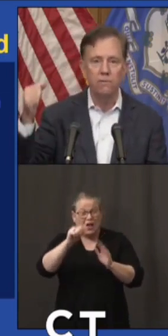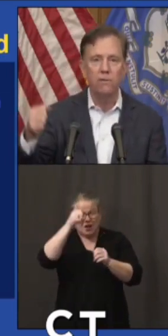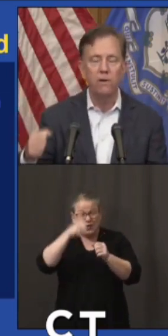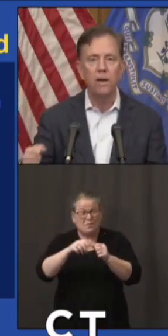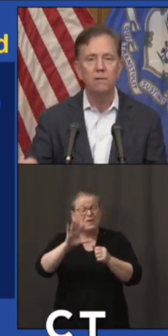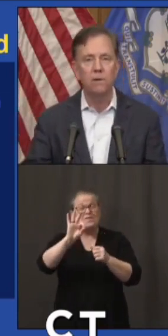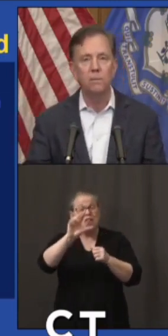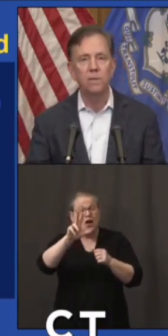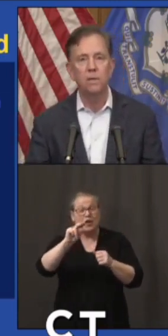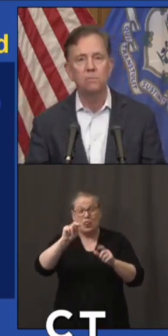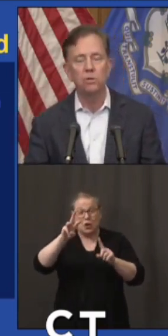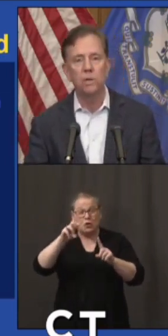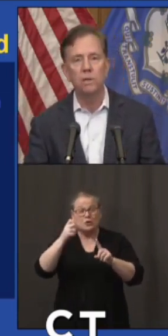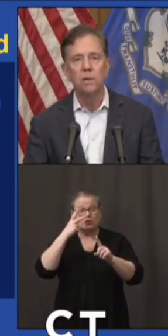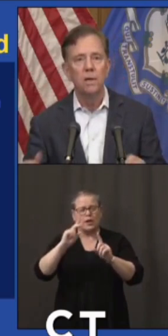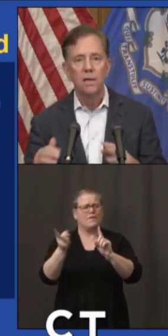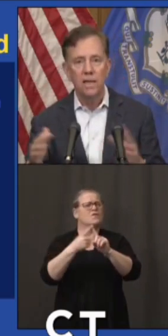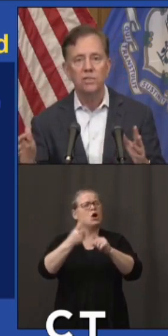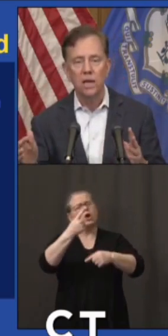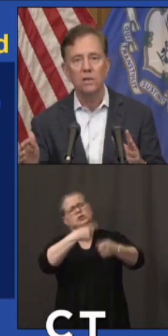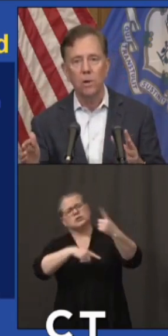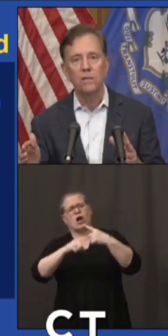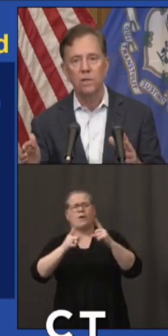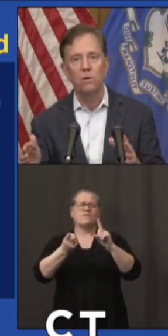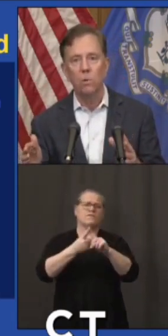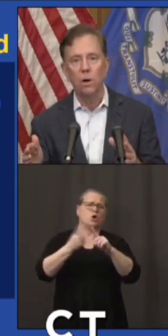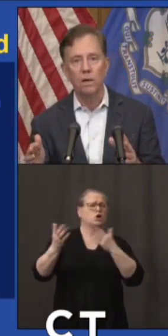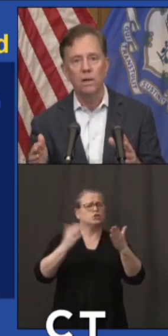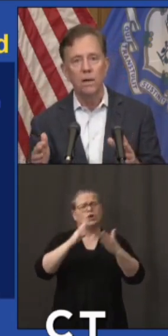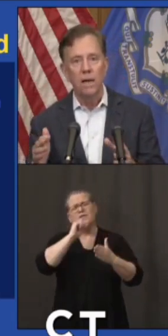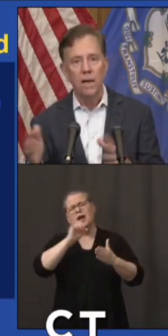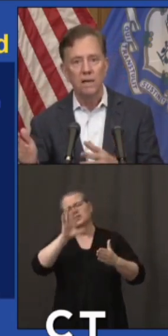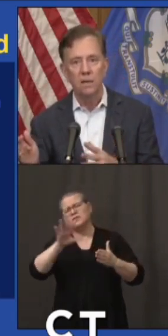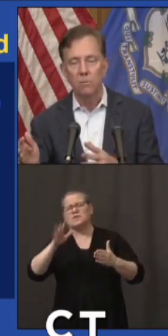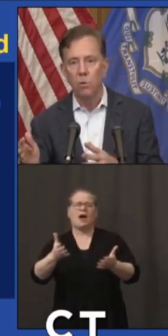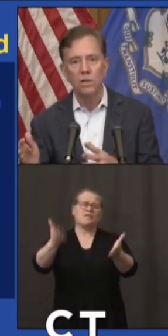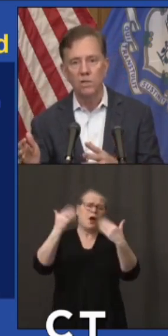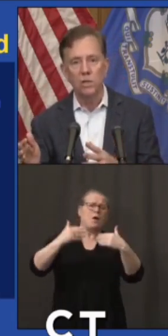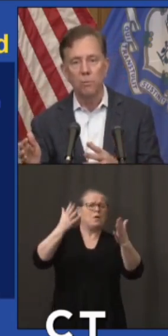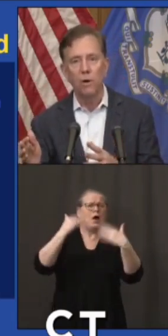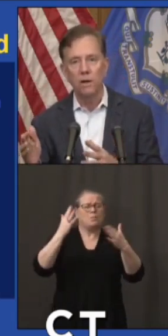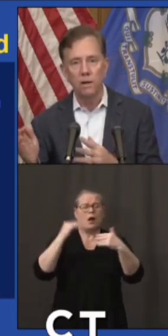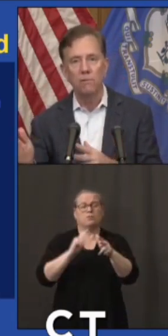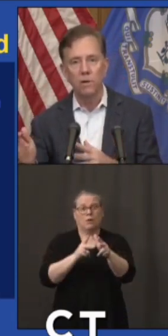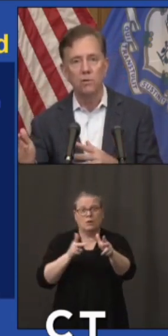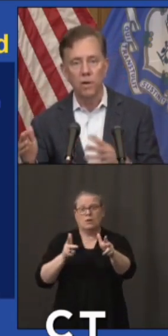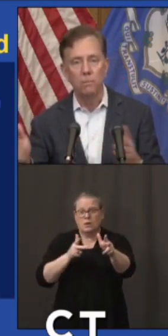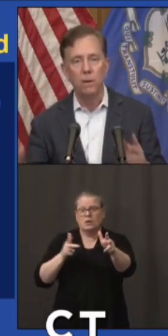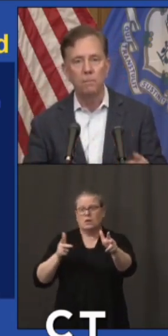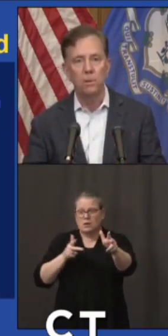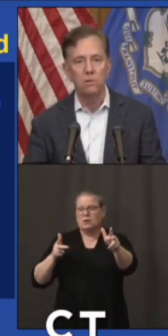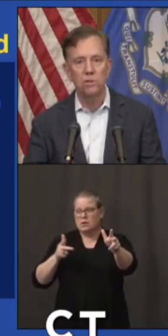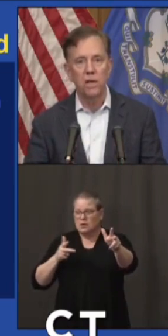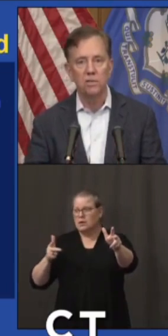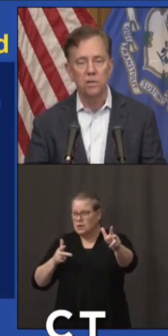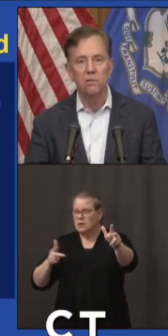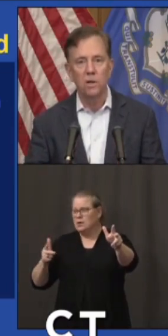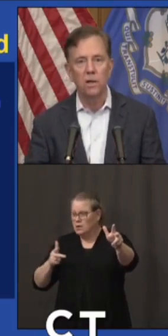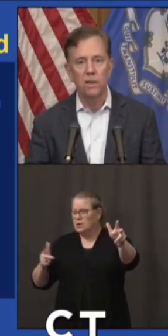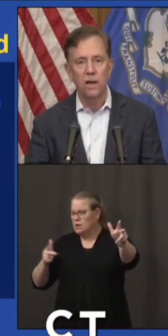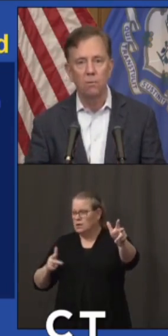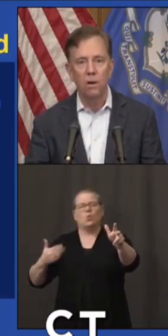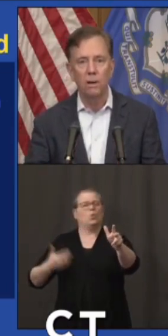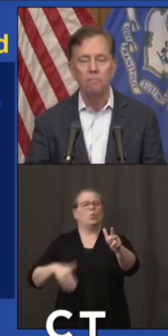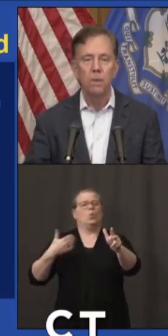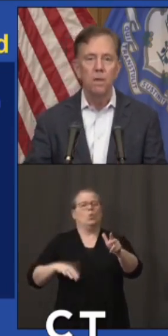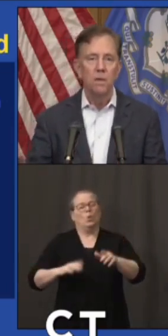the 55, come and join. That's not the way it's going to work. And there are more disappointed and frustrated people in those states that have done